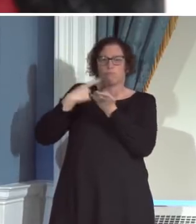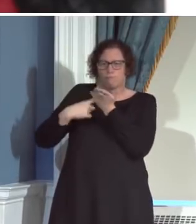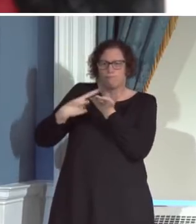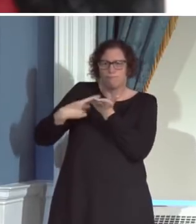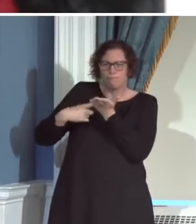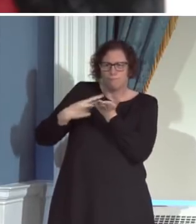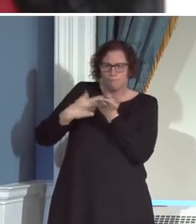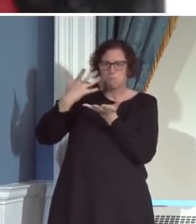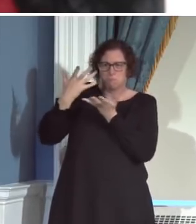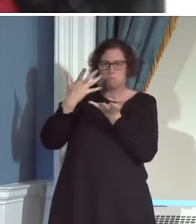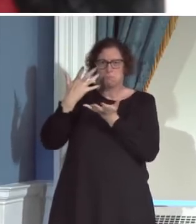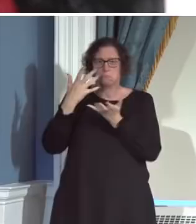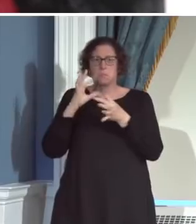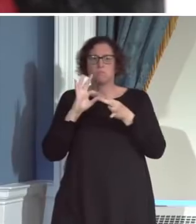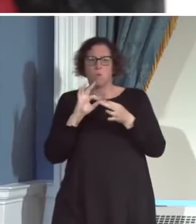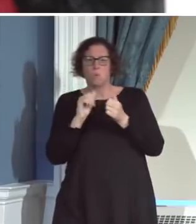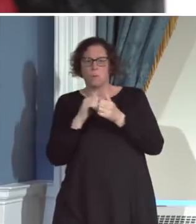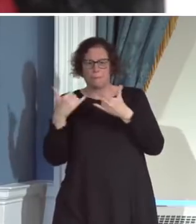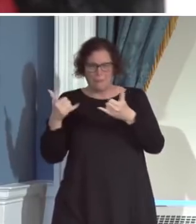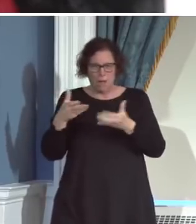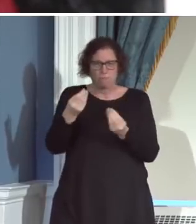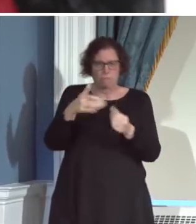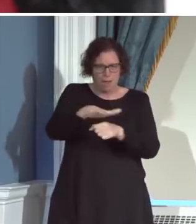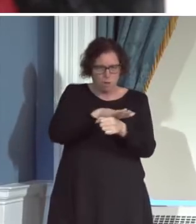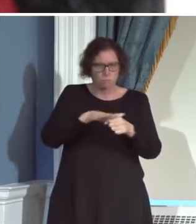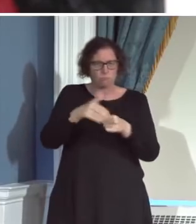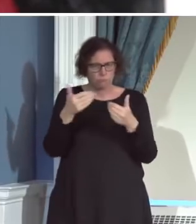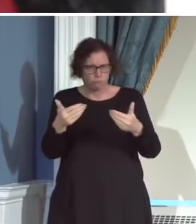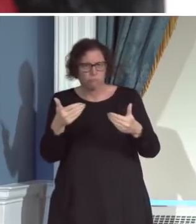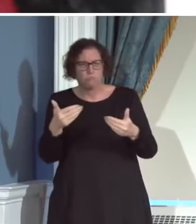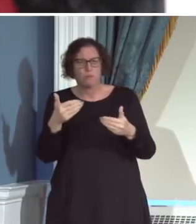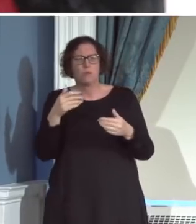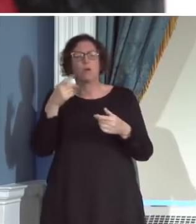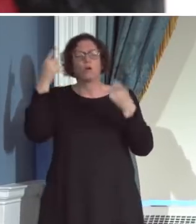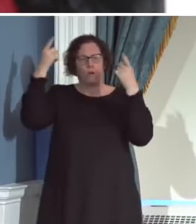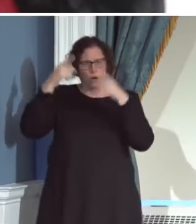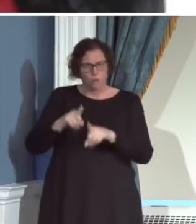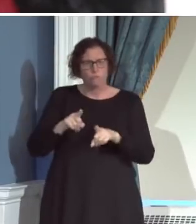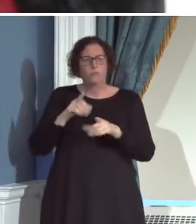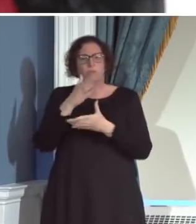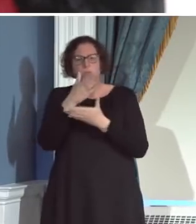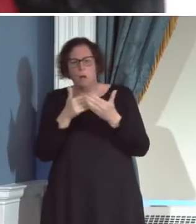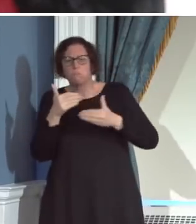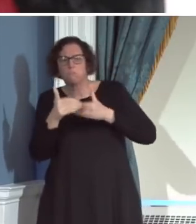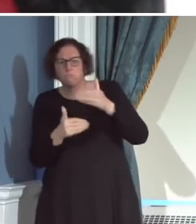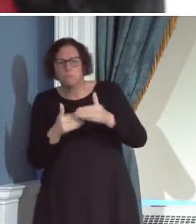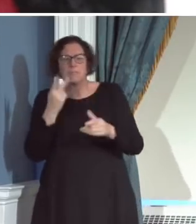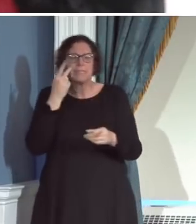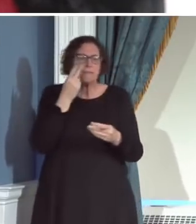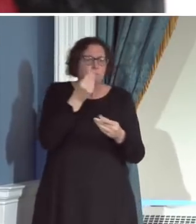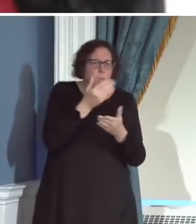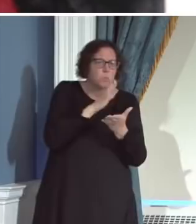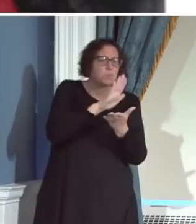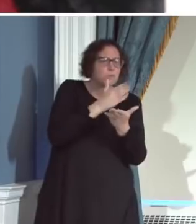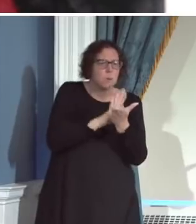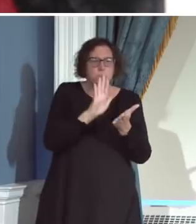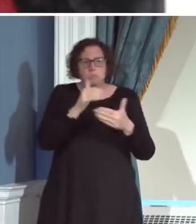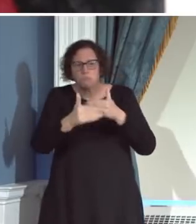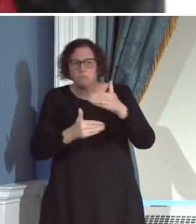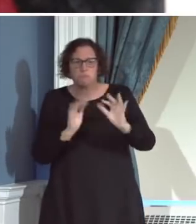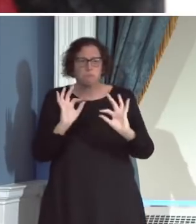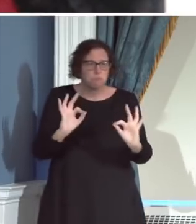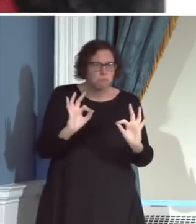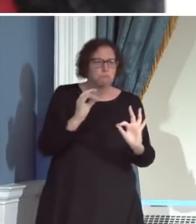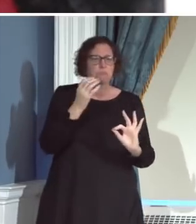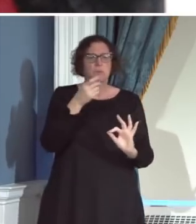and agreed that we would, try and give it a few more days. We got to Saturday. We still wanted to give it a few more days to see. But in the